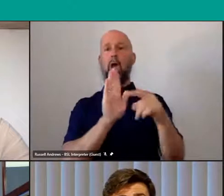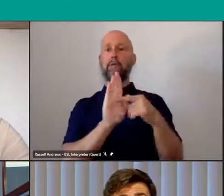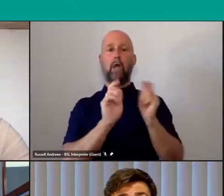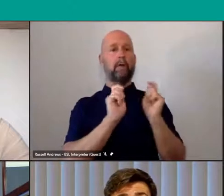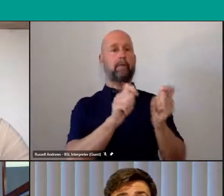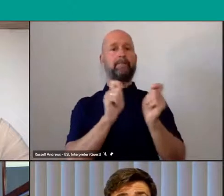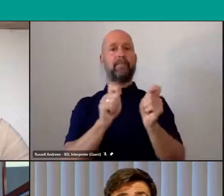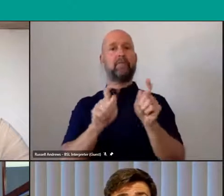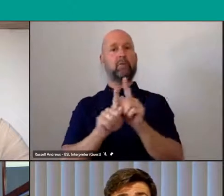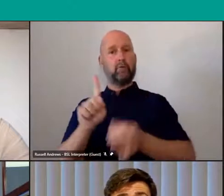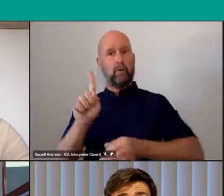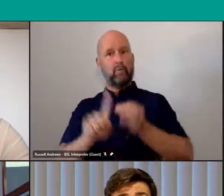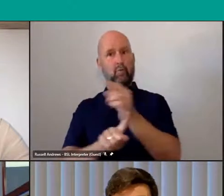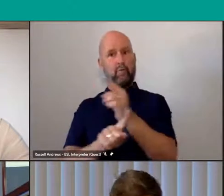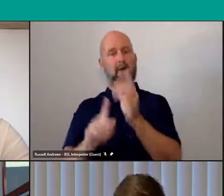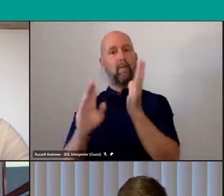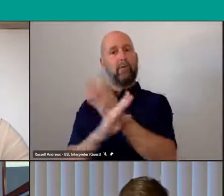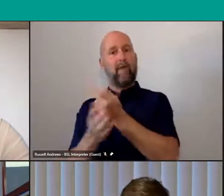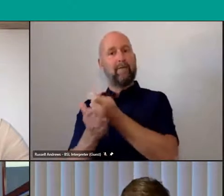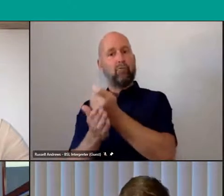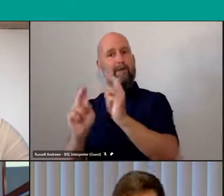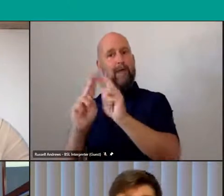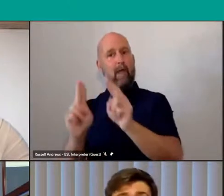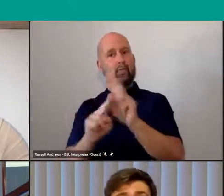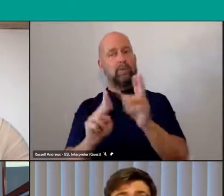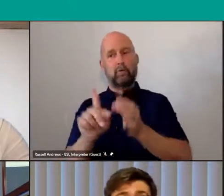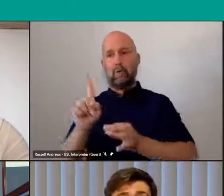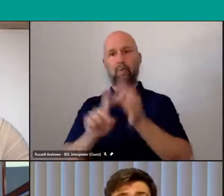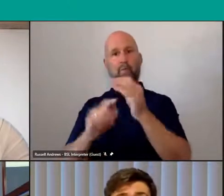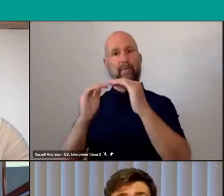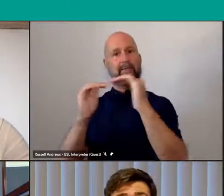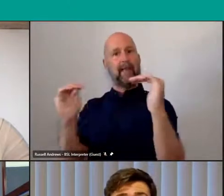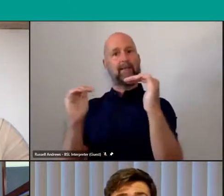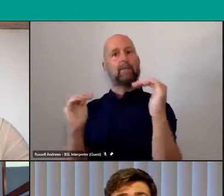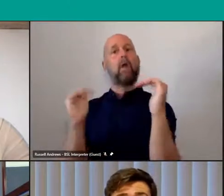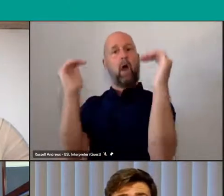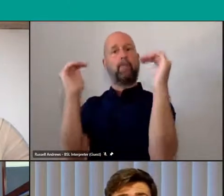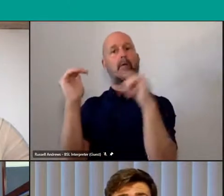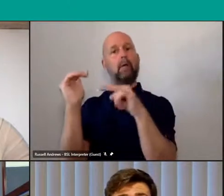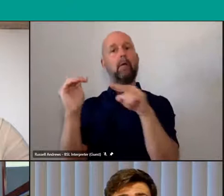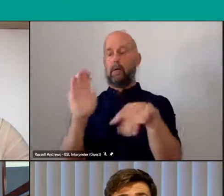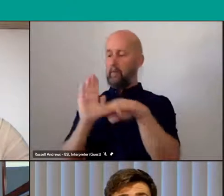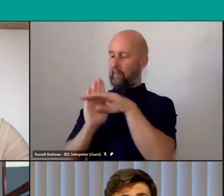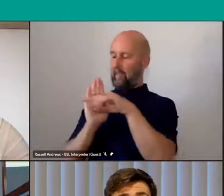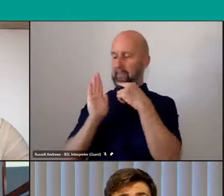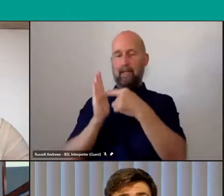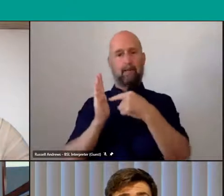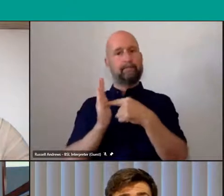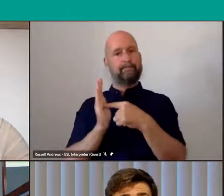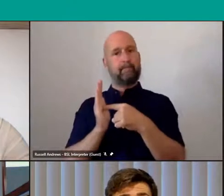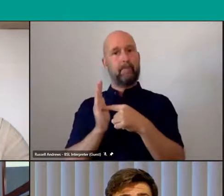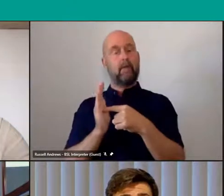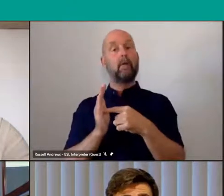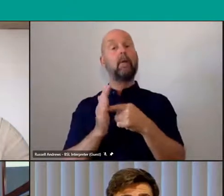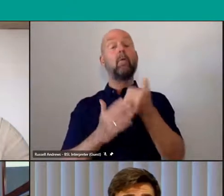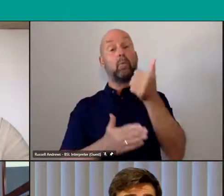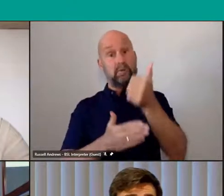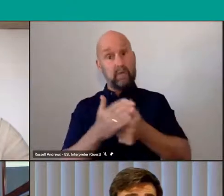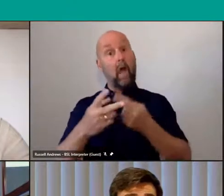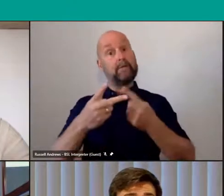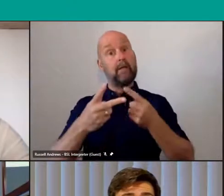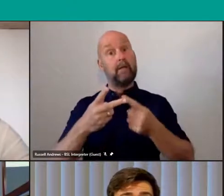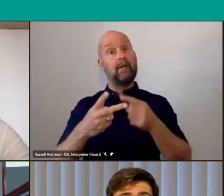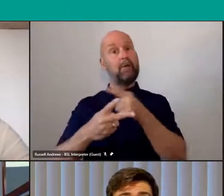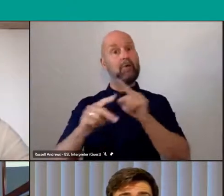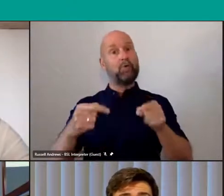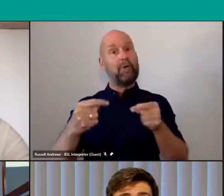drive up standards in the private rented sector, as you are encouraging us to do. So we're making a start, but you're challenging